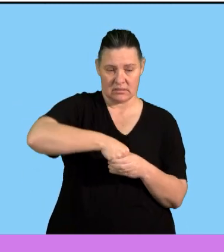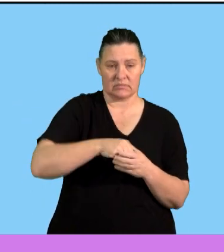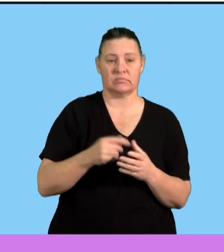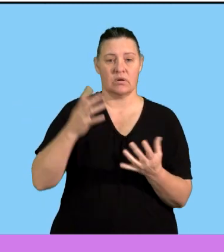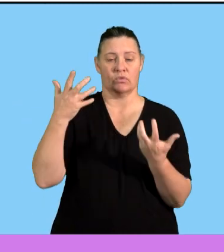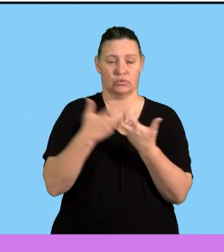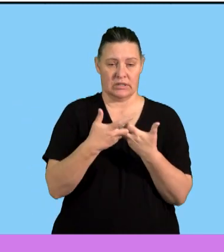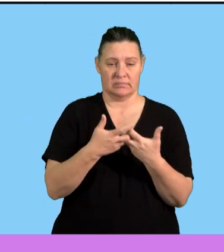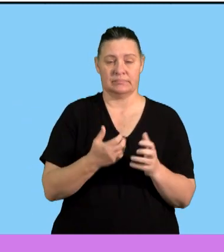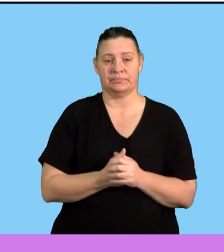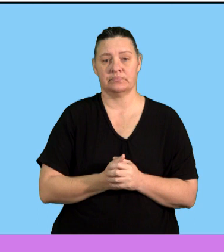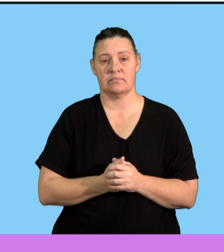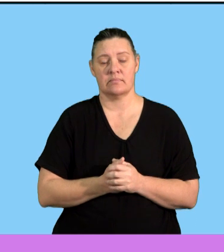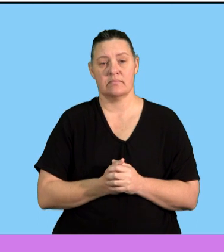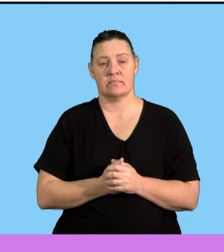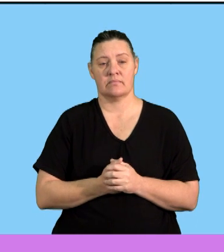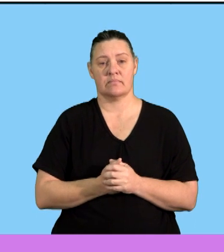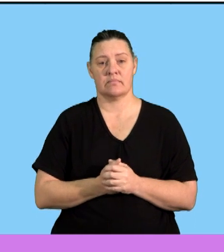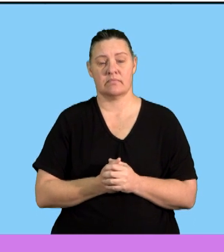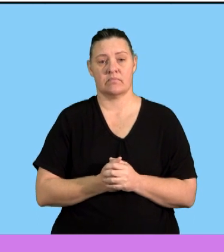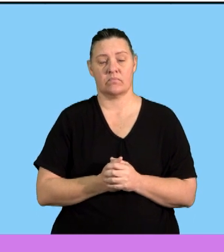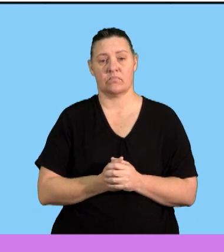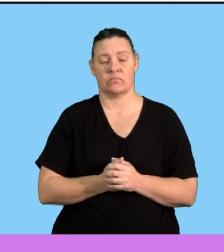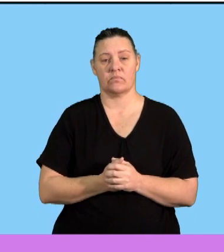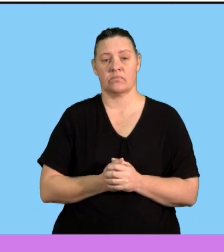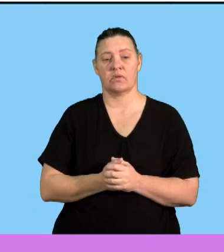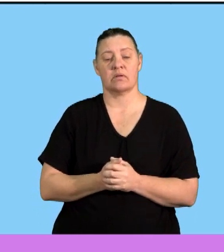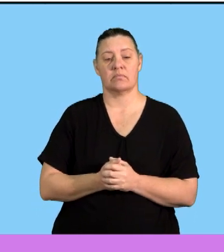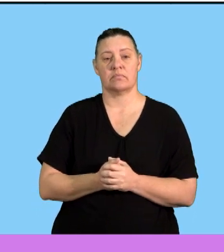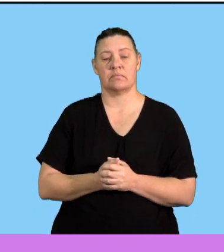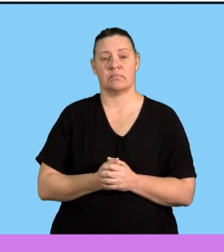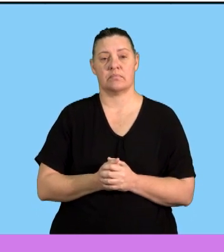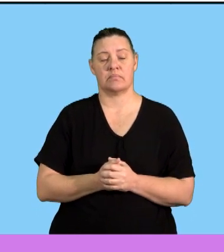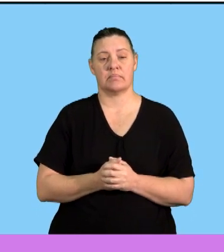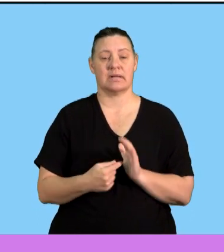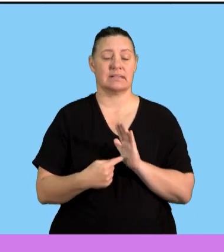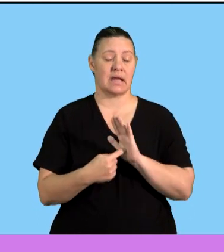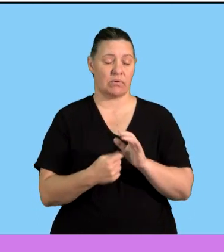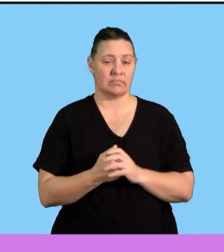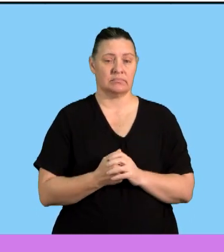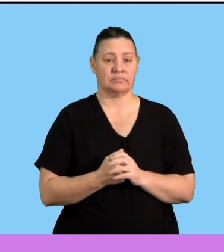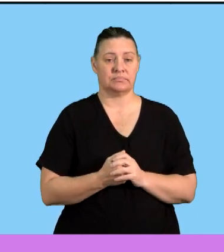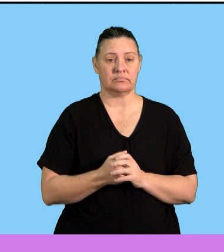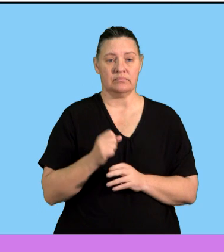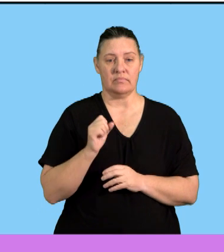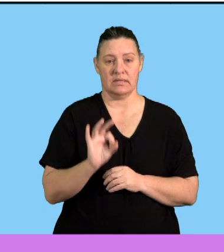joining the 2 together. Okay, so therefore that will be in diagram